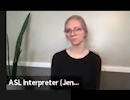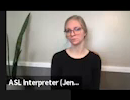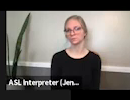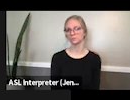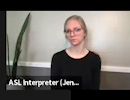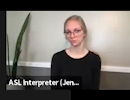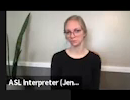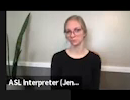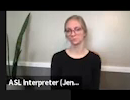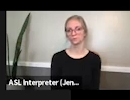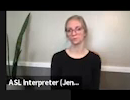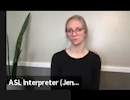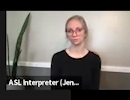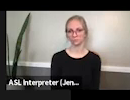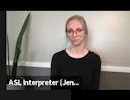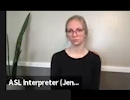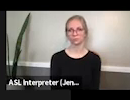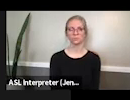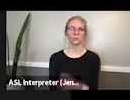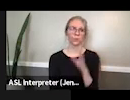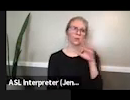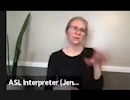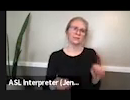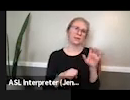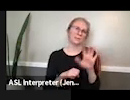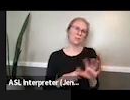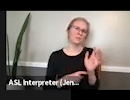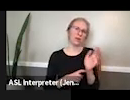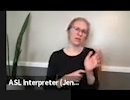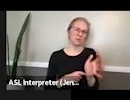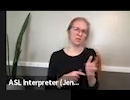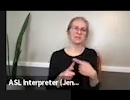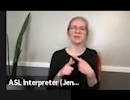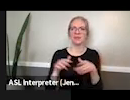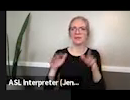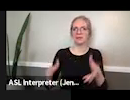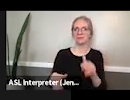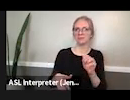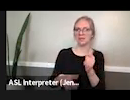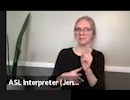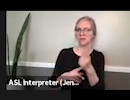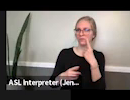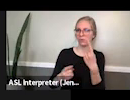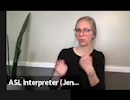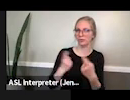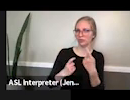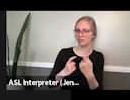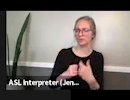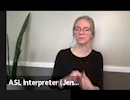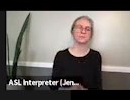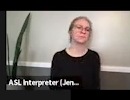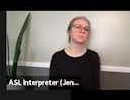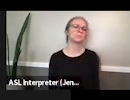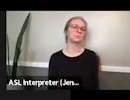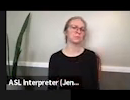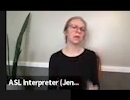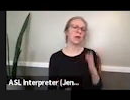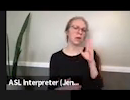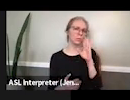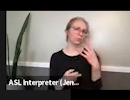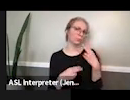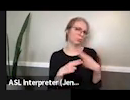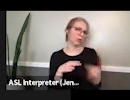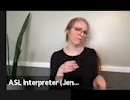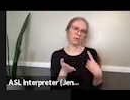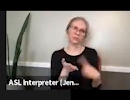Okay, I'm going to take about 5 more minutes and then we'll have 10 for questions. I want to talk very briefly